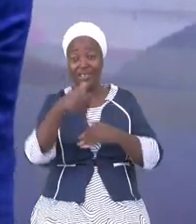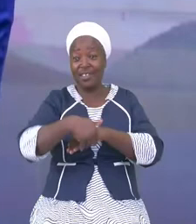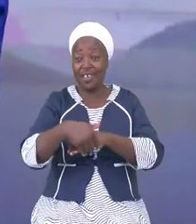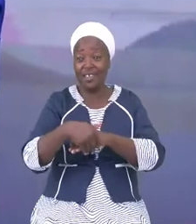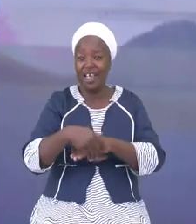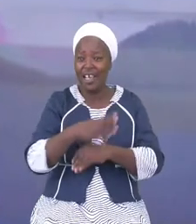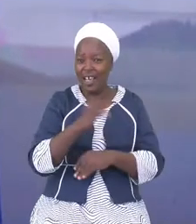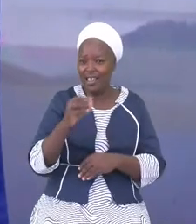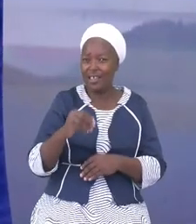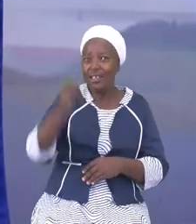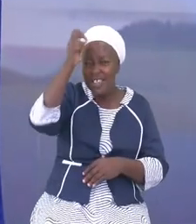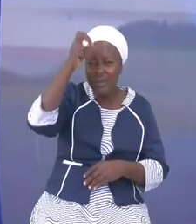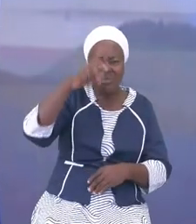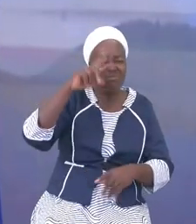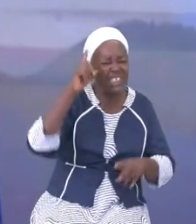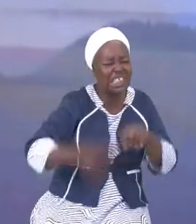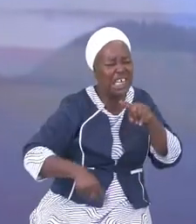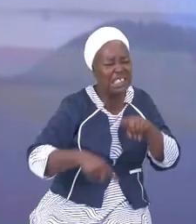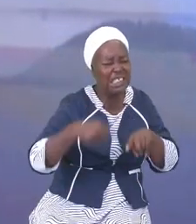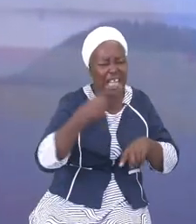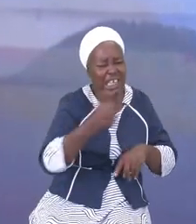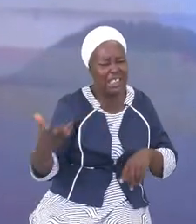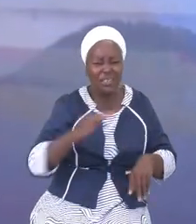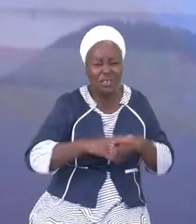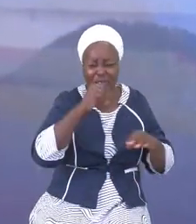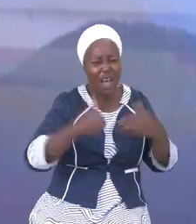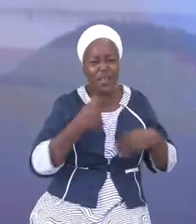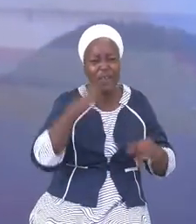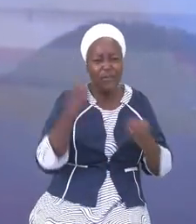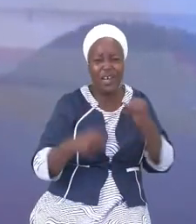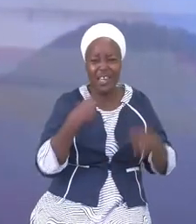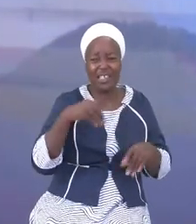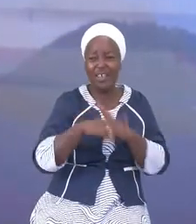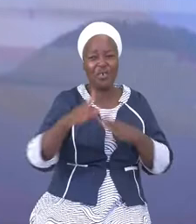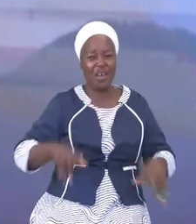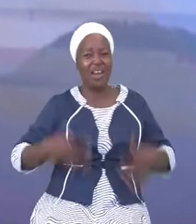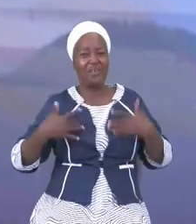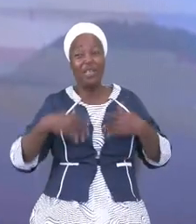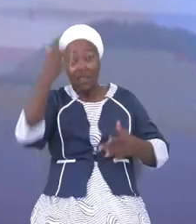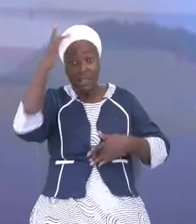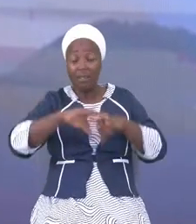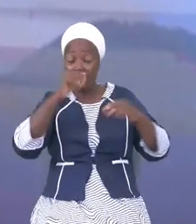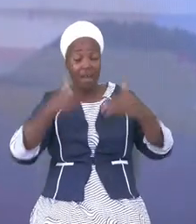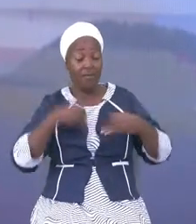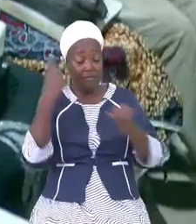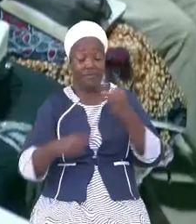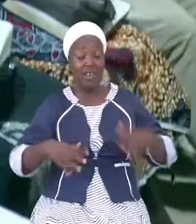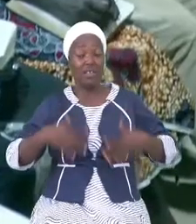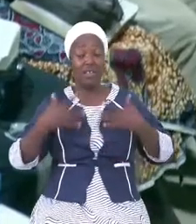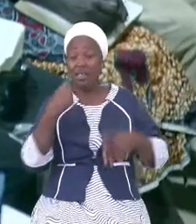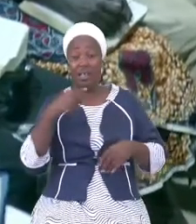so Satan will not have the final say in your life. Sickness will not have the final say in your